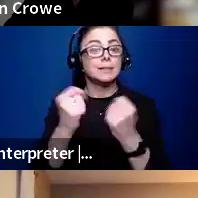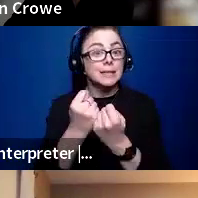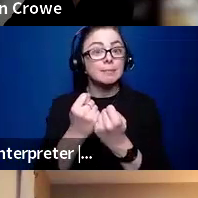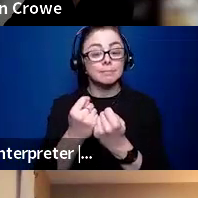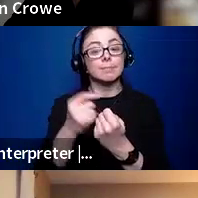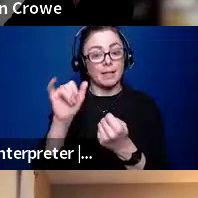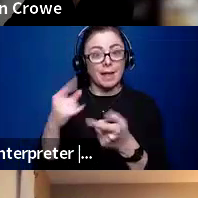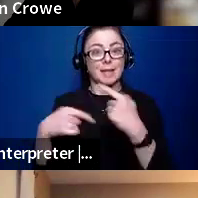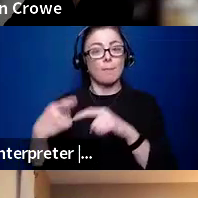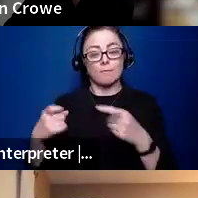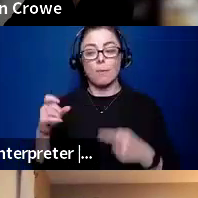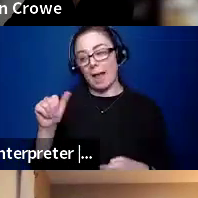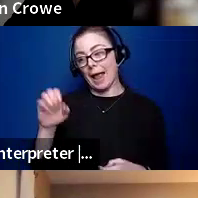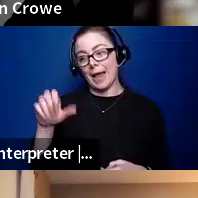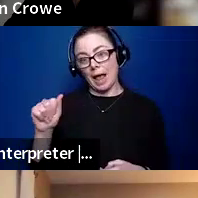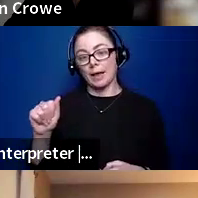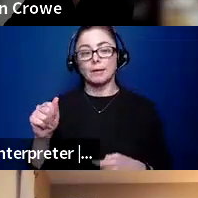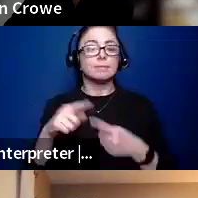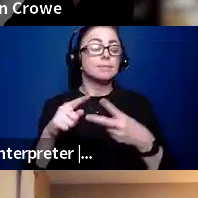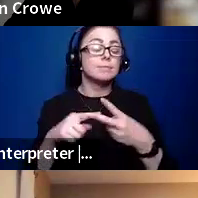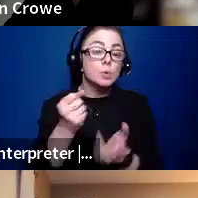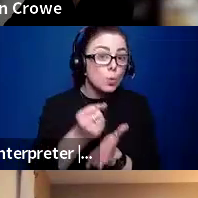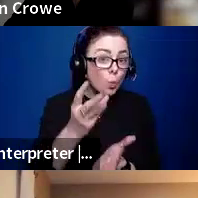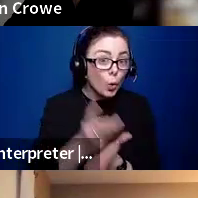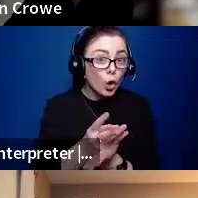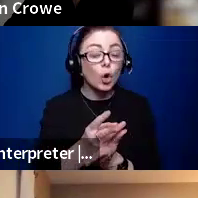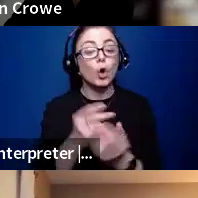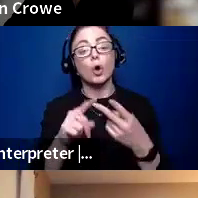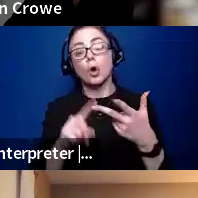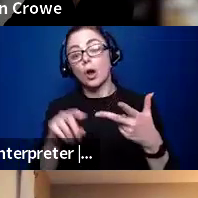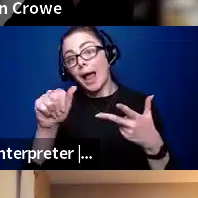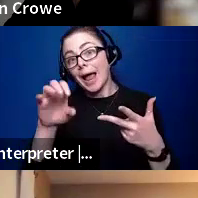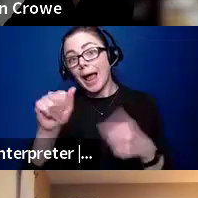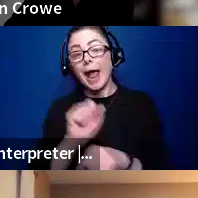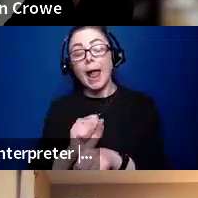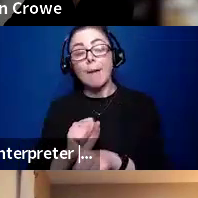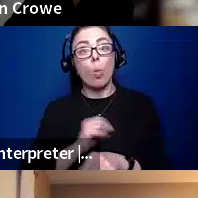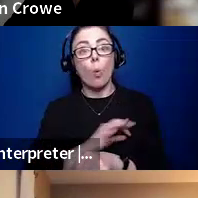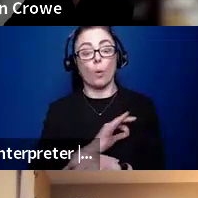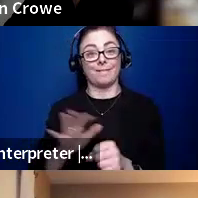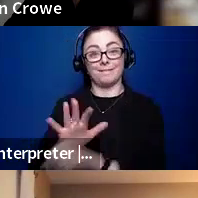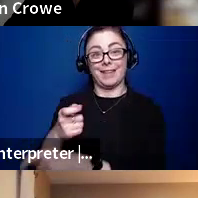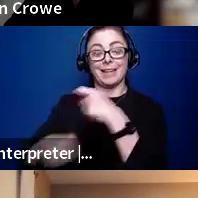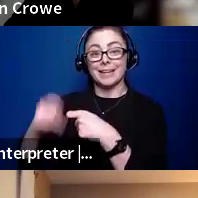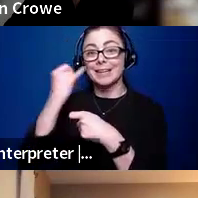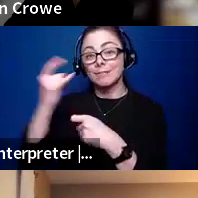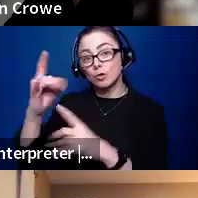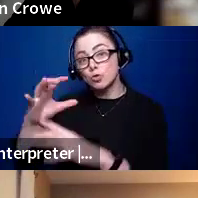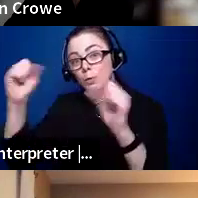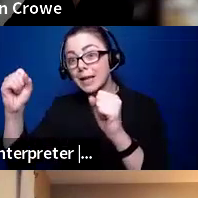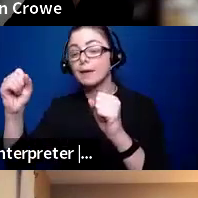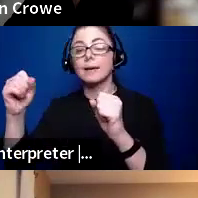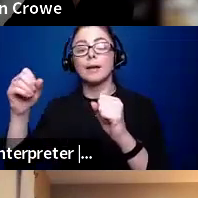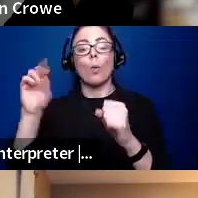that comes from the AEA. Social workers, AEA employees filling in when a superintendent or a school employee has to take a leave